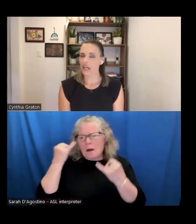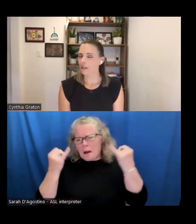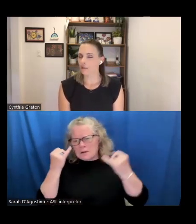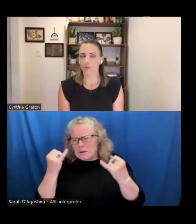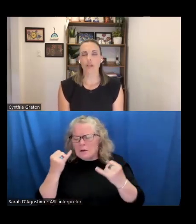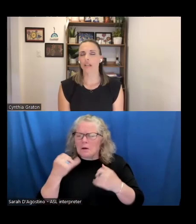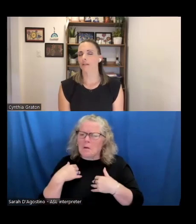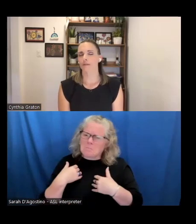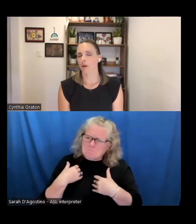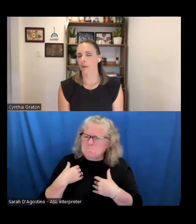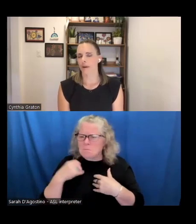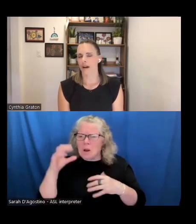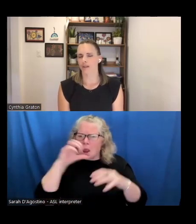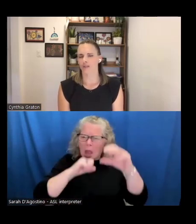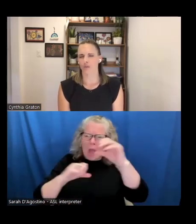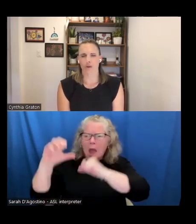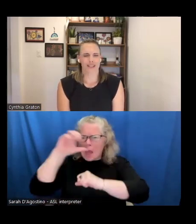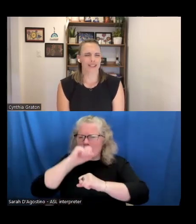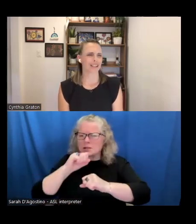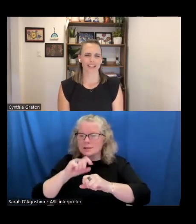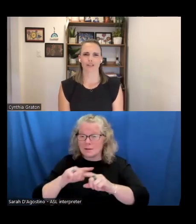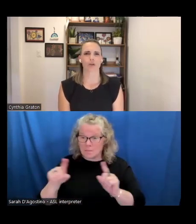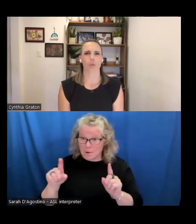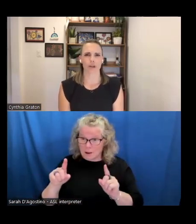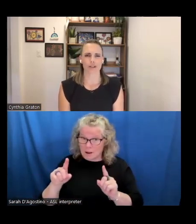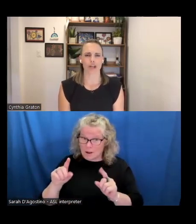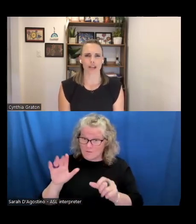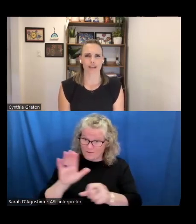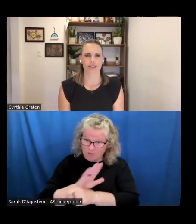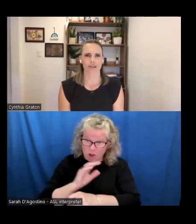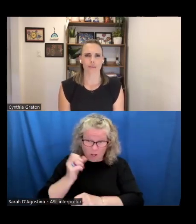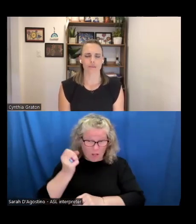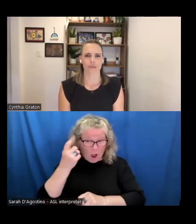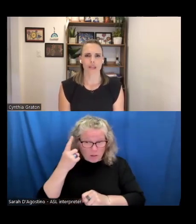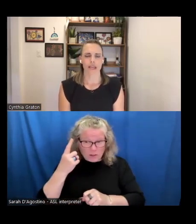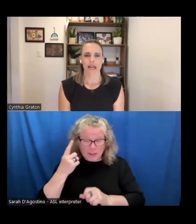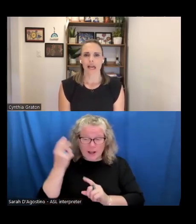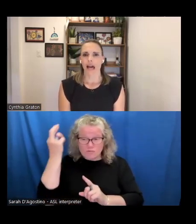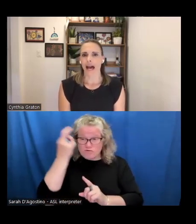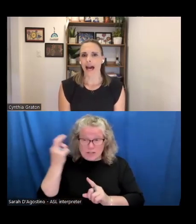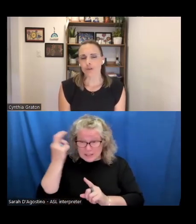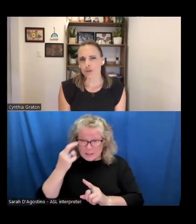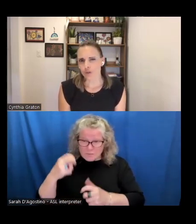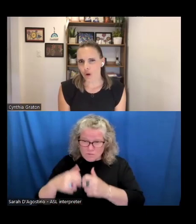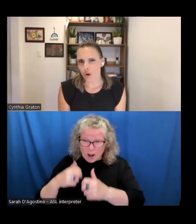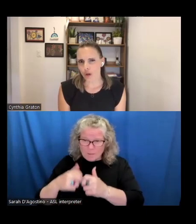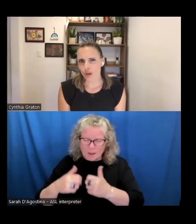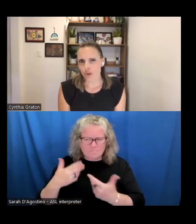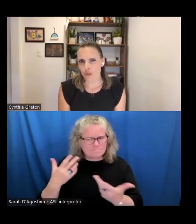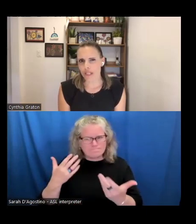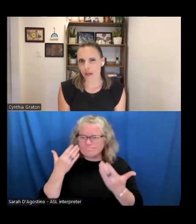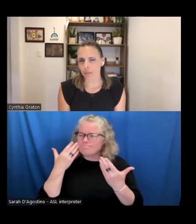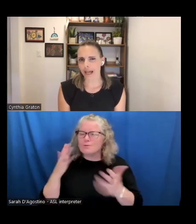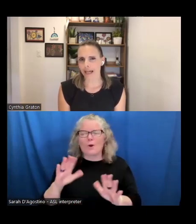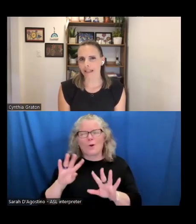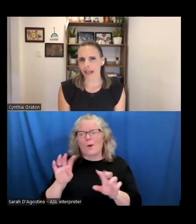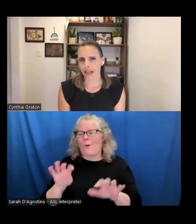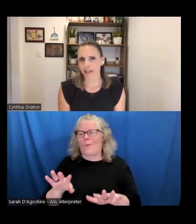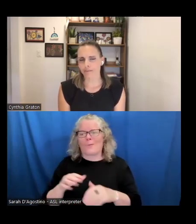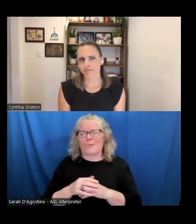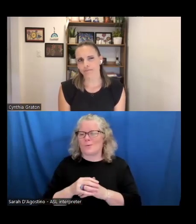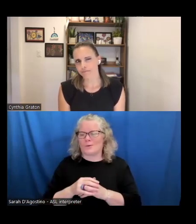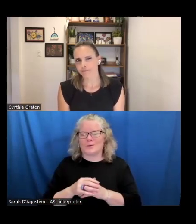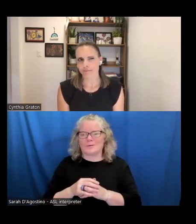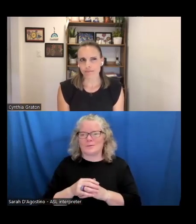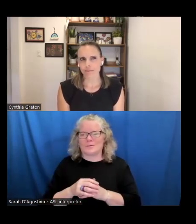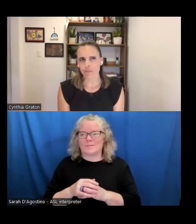we're not fully informed about what's getting in your way, Jake. How do you know you're using a Plan